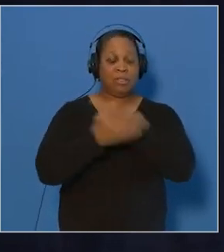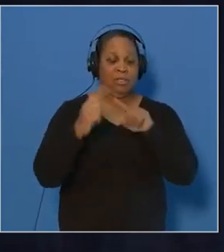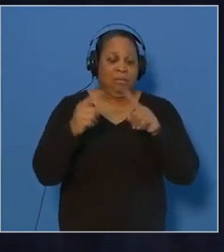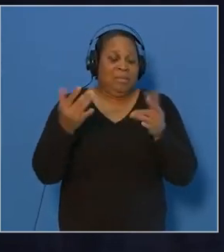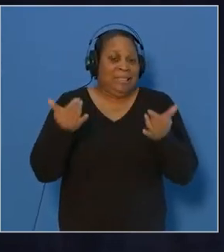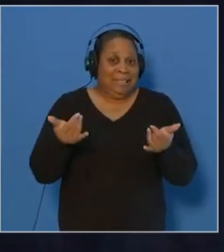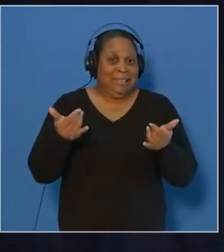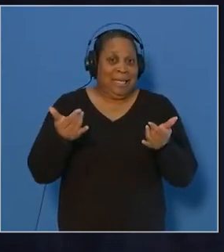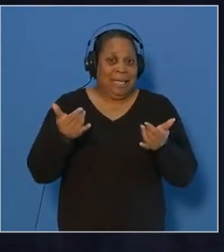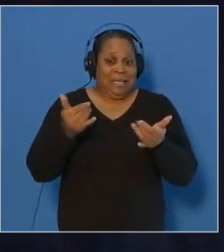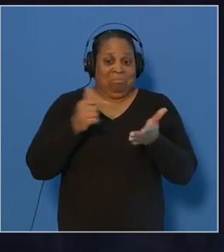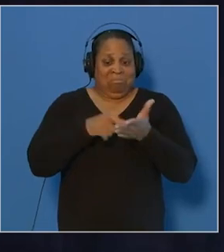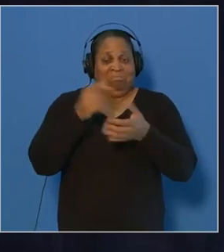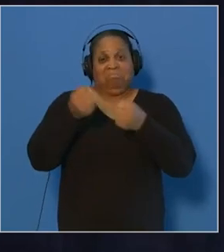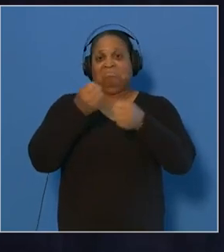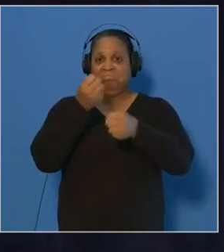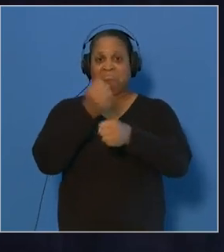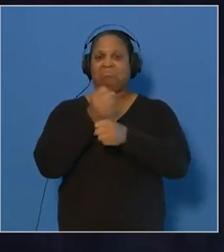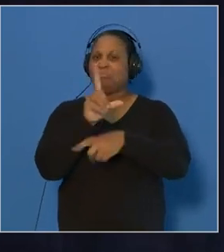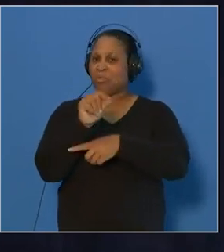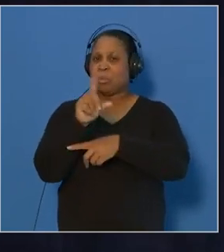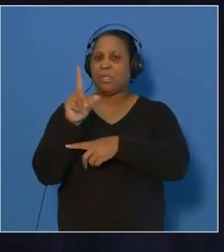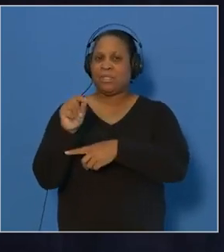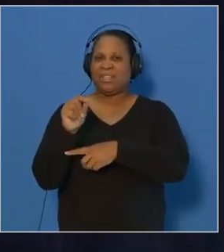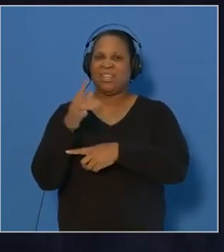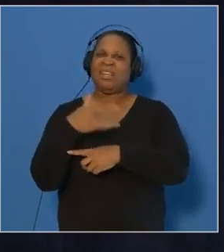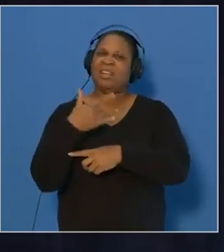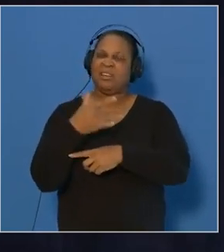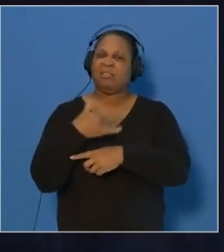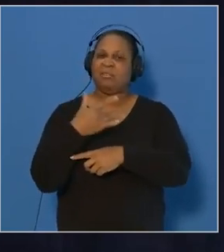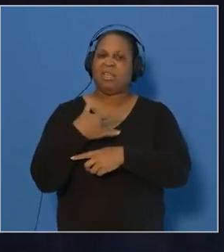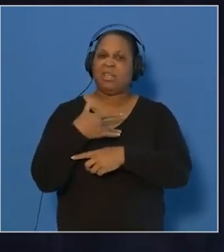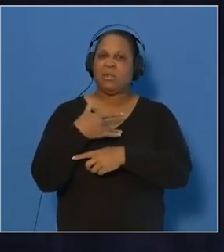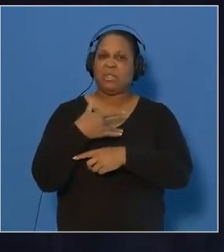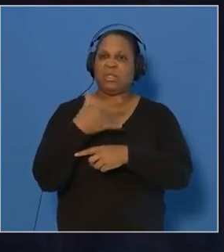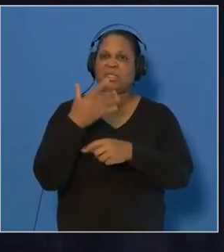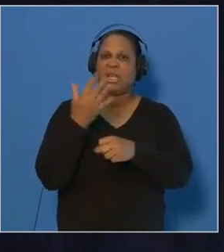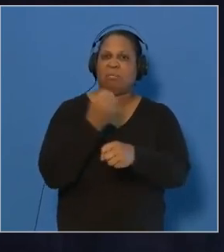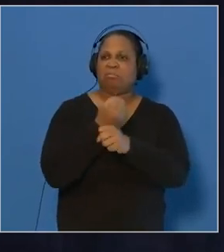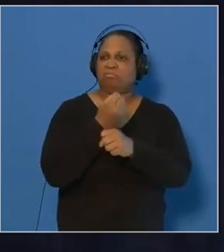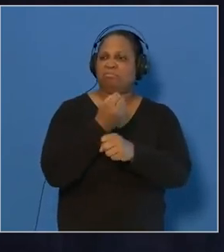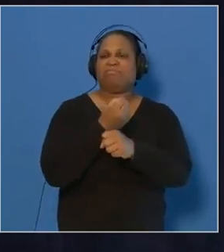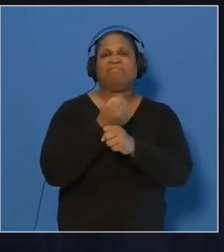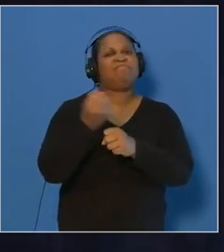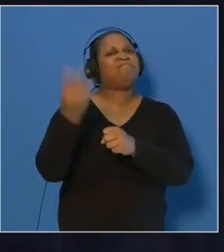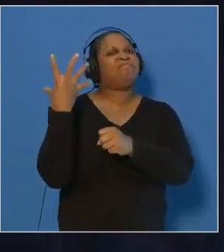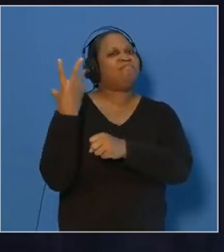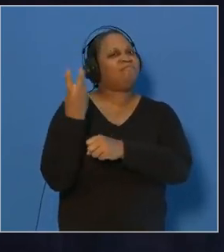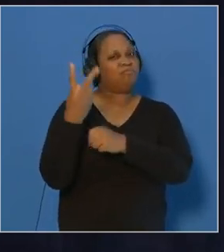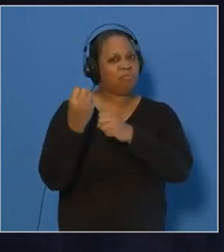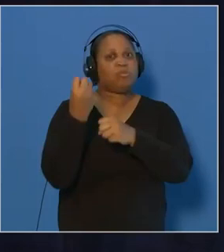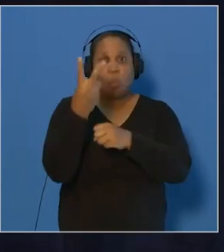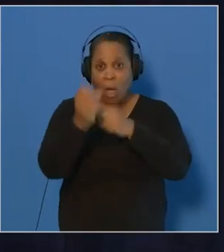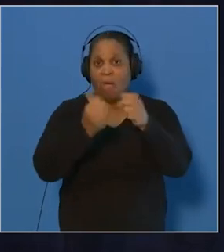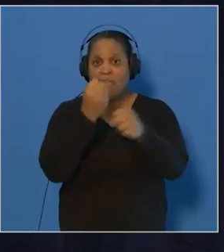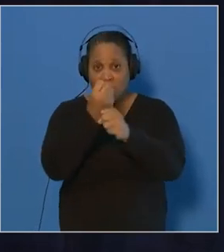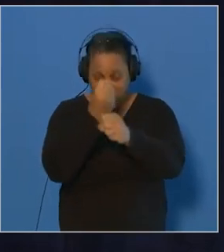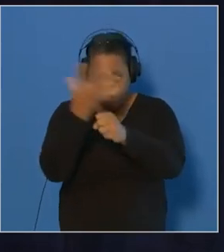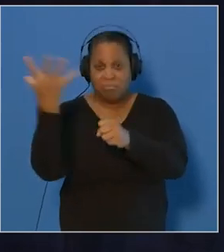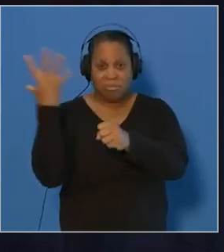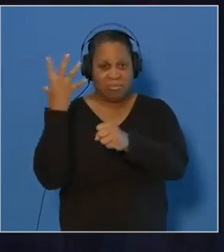in Easter 2020, it feels as if it has been 12 years, not 12 months, since we last